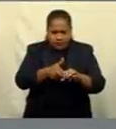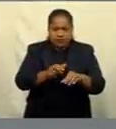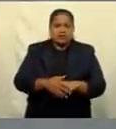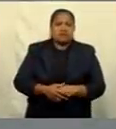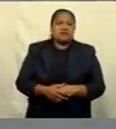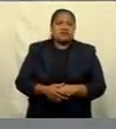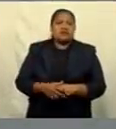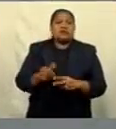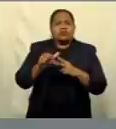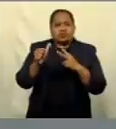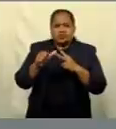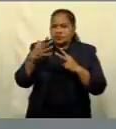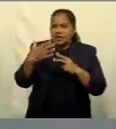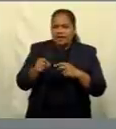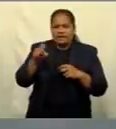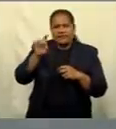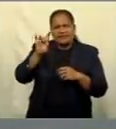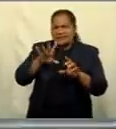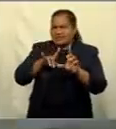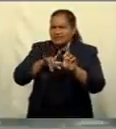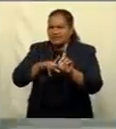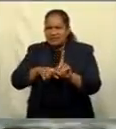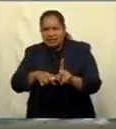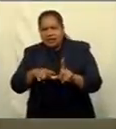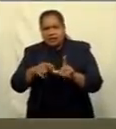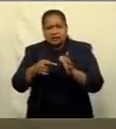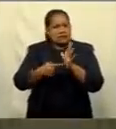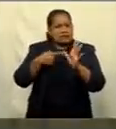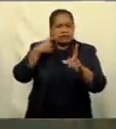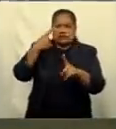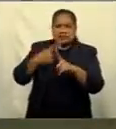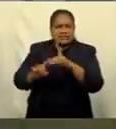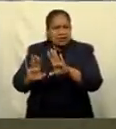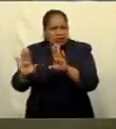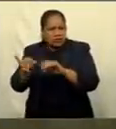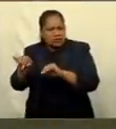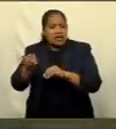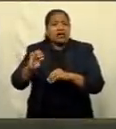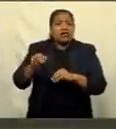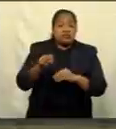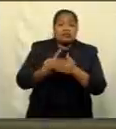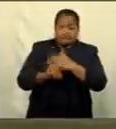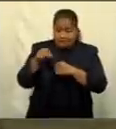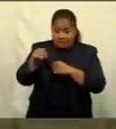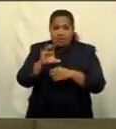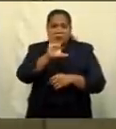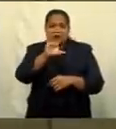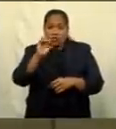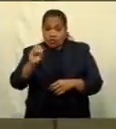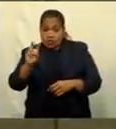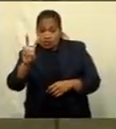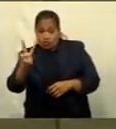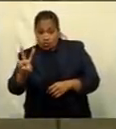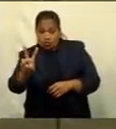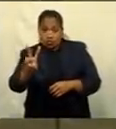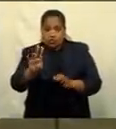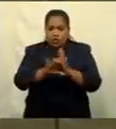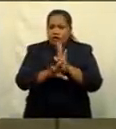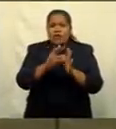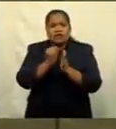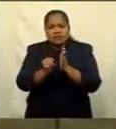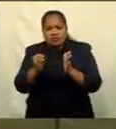10-year tax holiday. A revamp of the EU carbon market is also expected to hike CO2 costs for industry, power plants